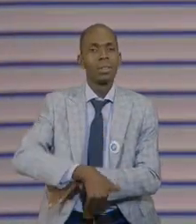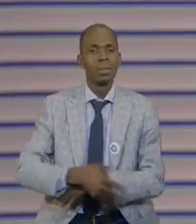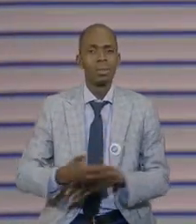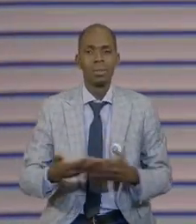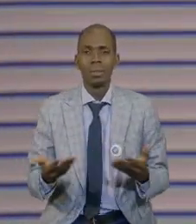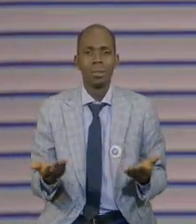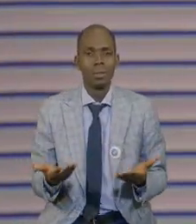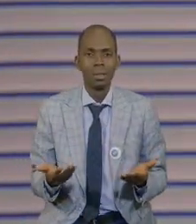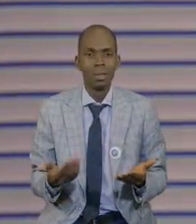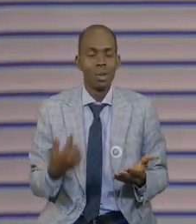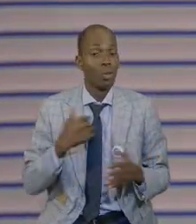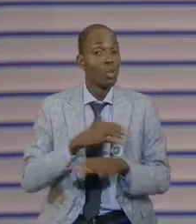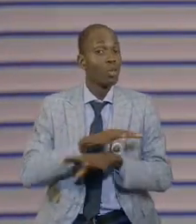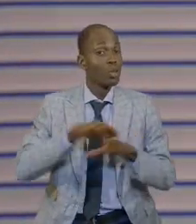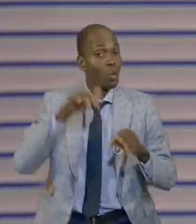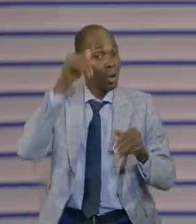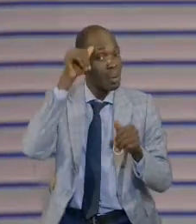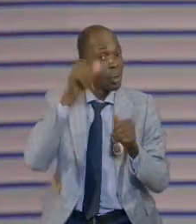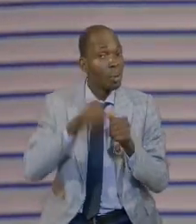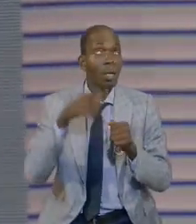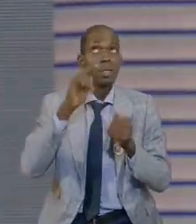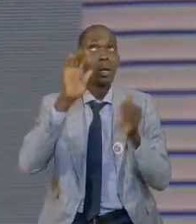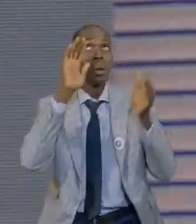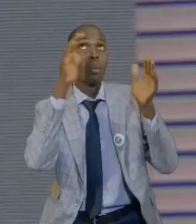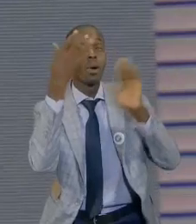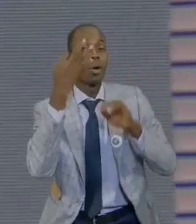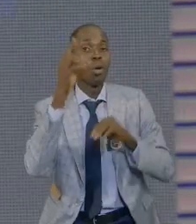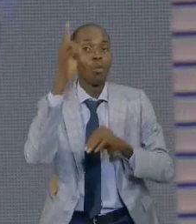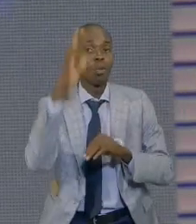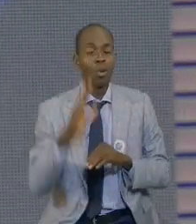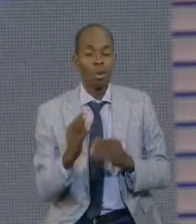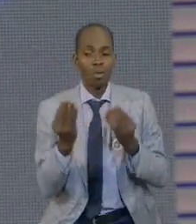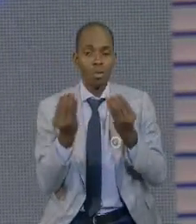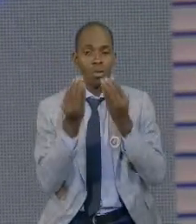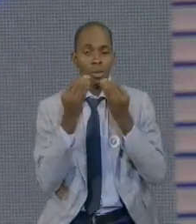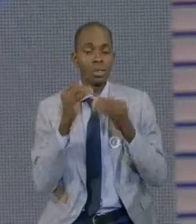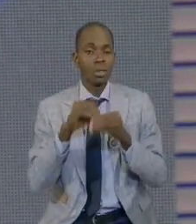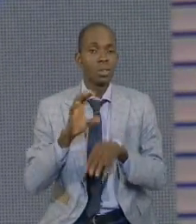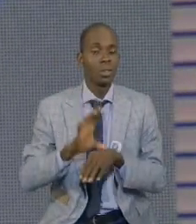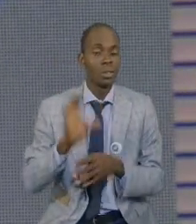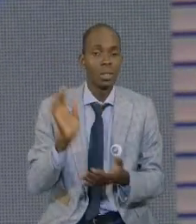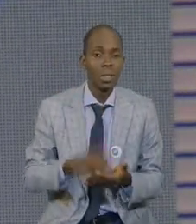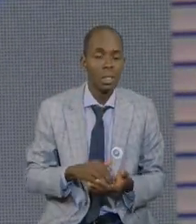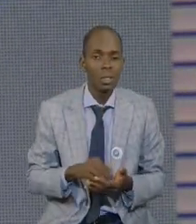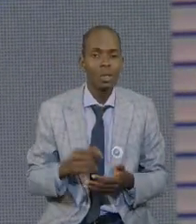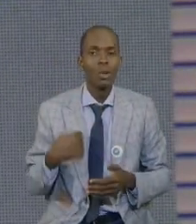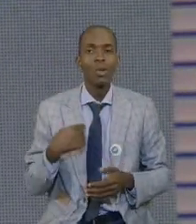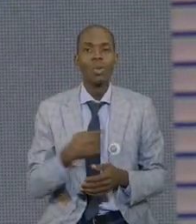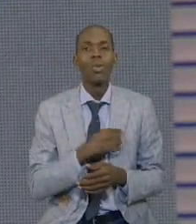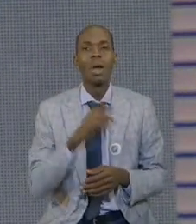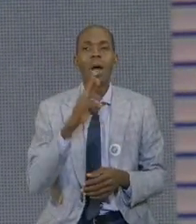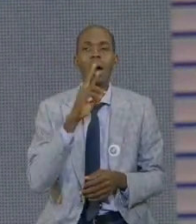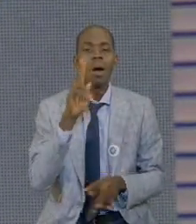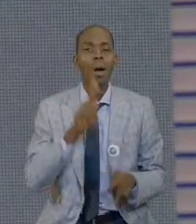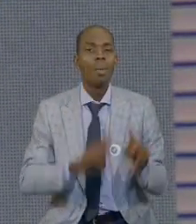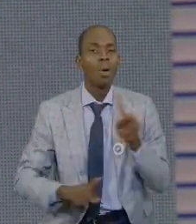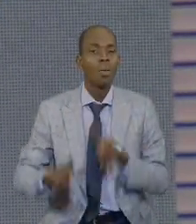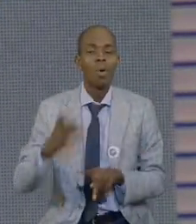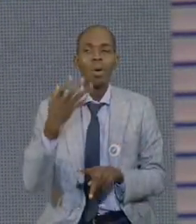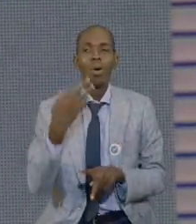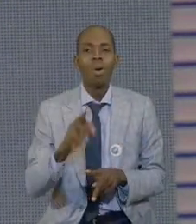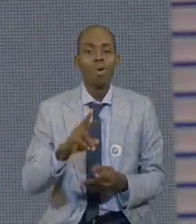but remember the presence of God we are people of a double